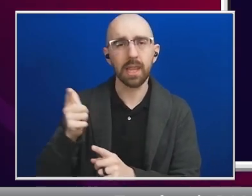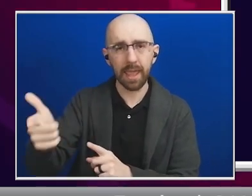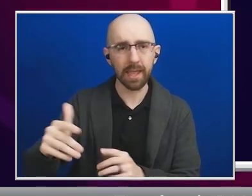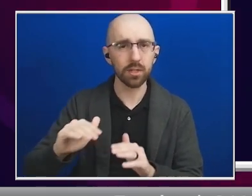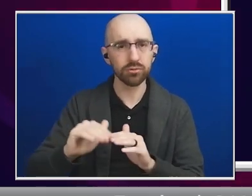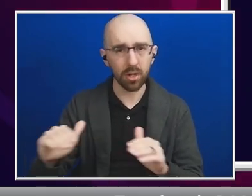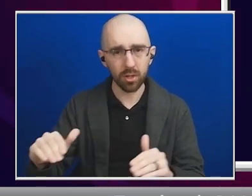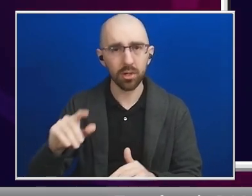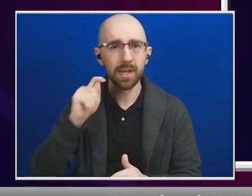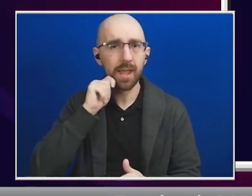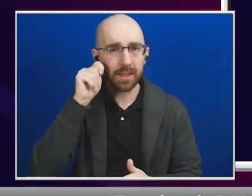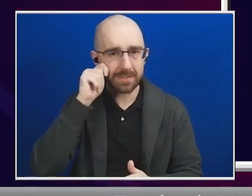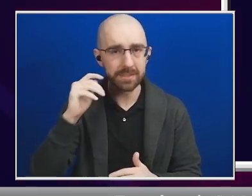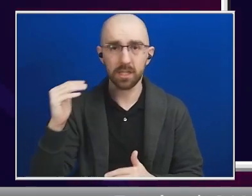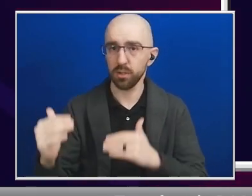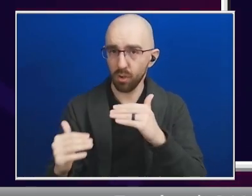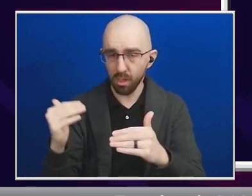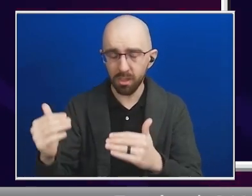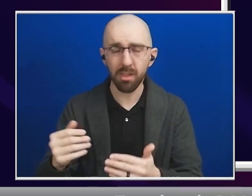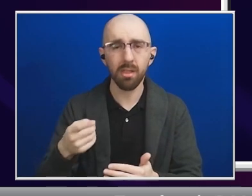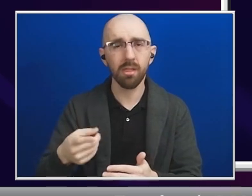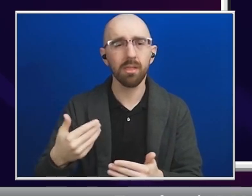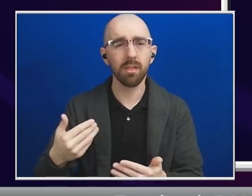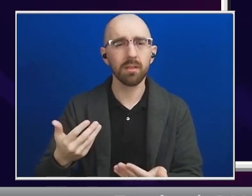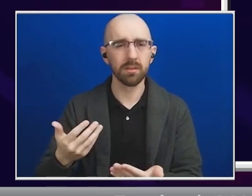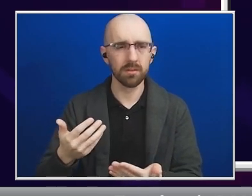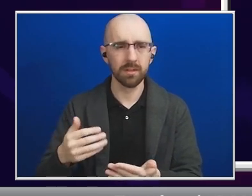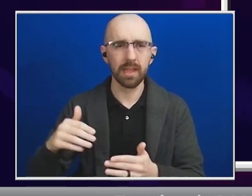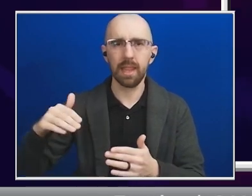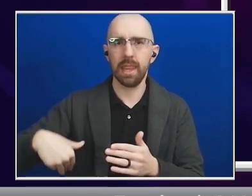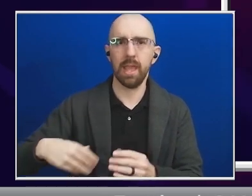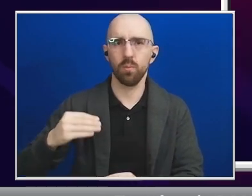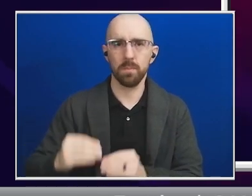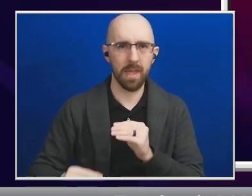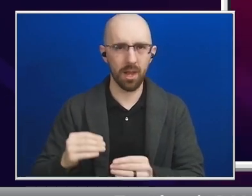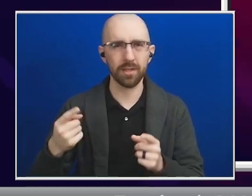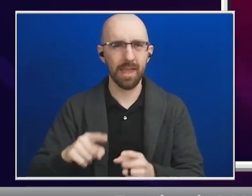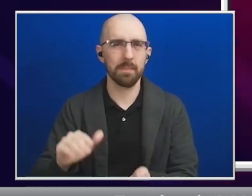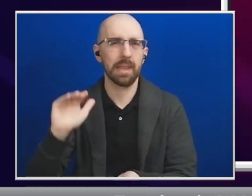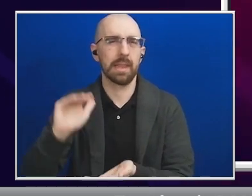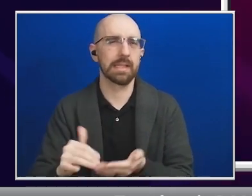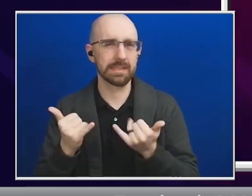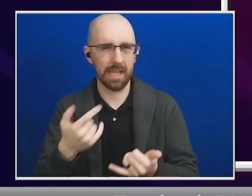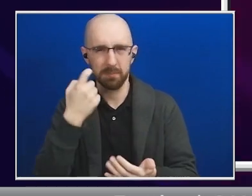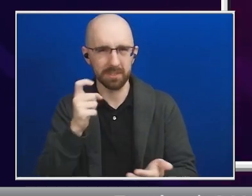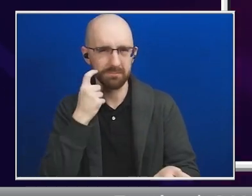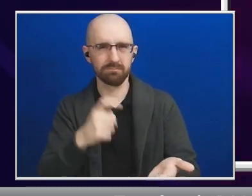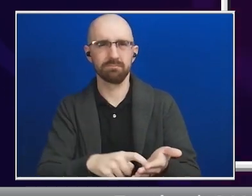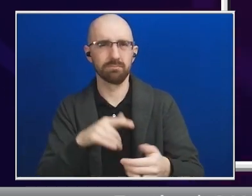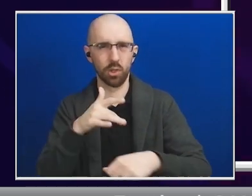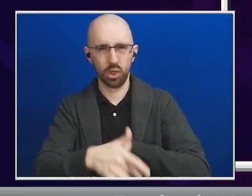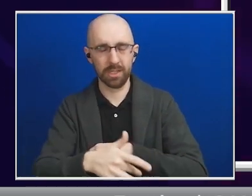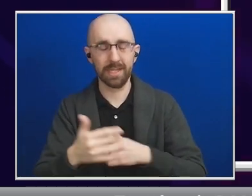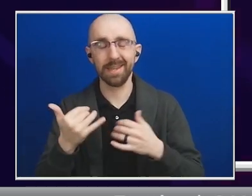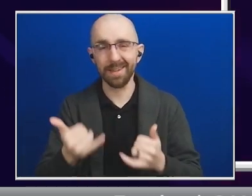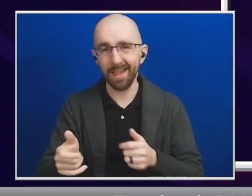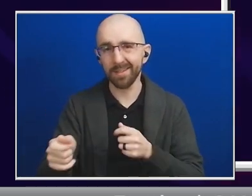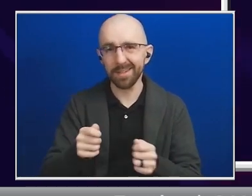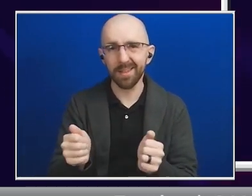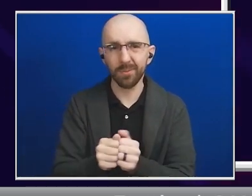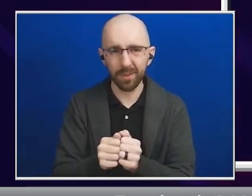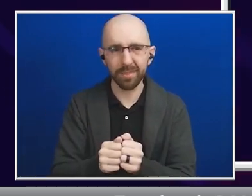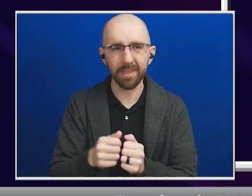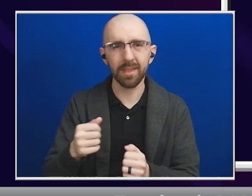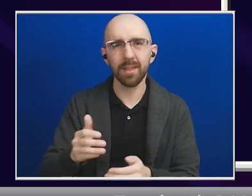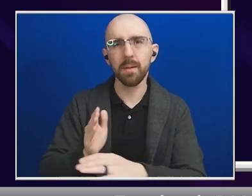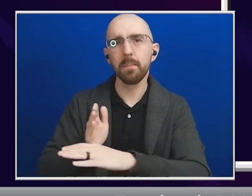even adulthood and get very late repairs. That happens less and less now. And nowadays we're dealing with a lot of the sort of post-surgical